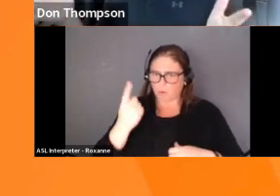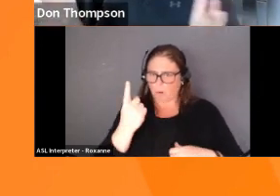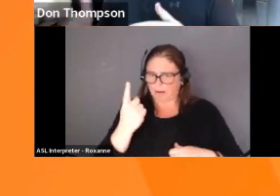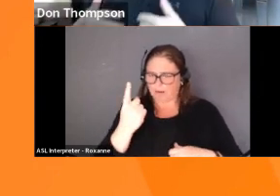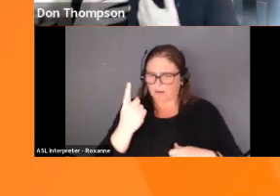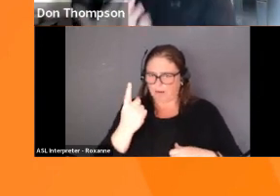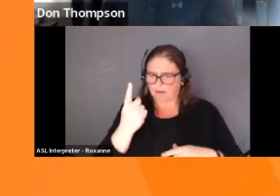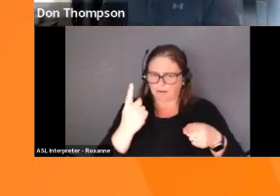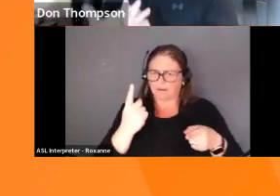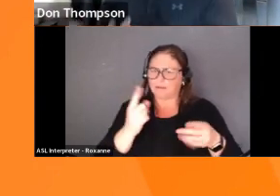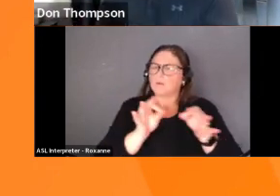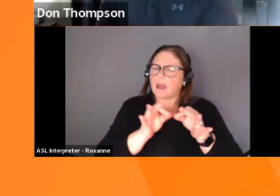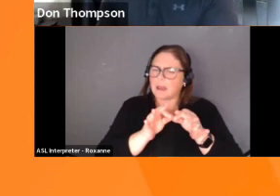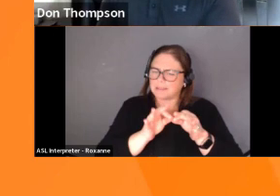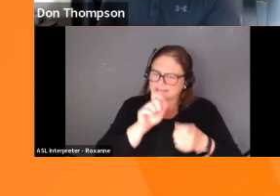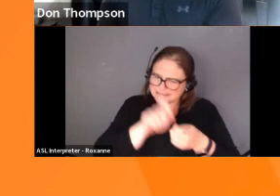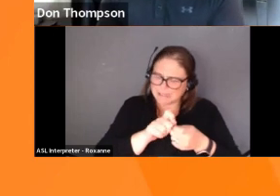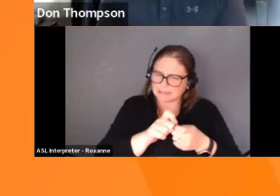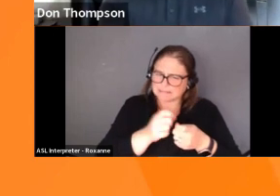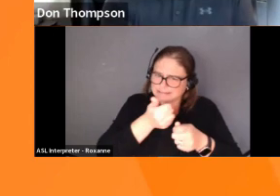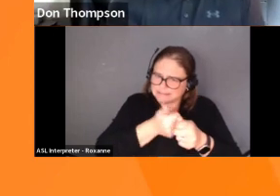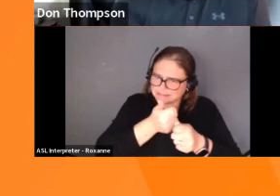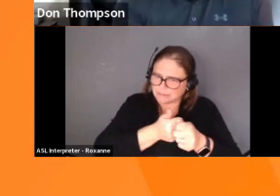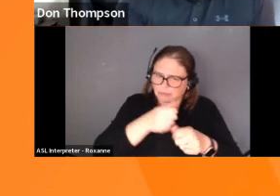right configuration for our cost of the packaged product.